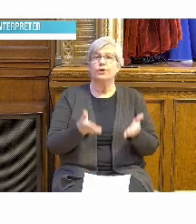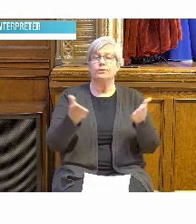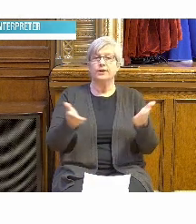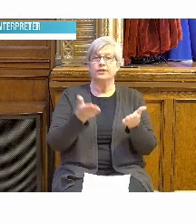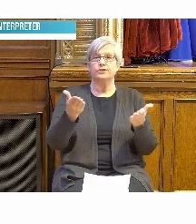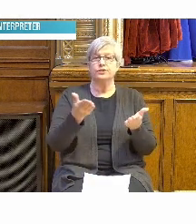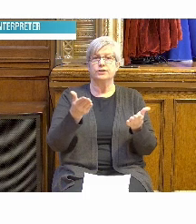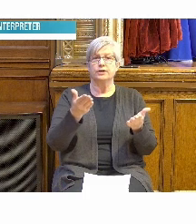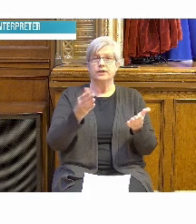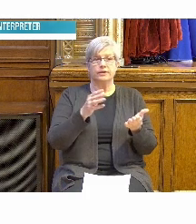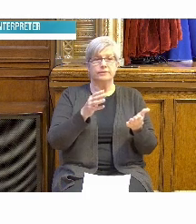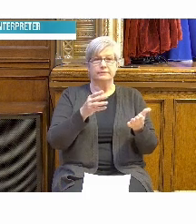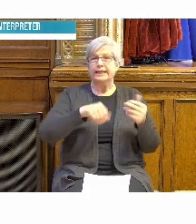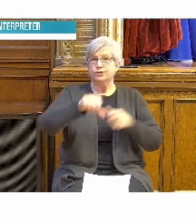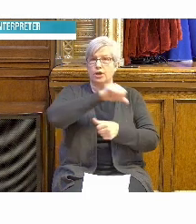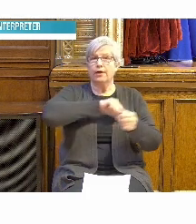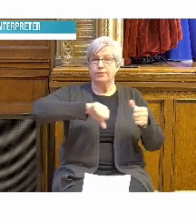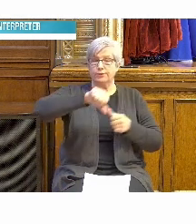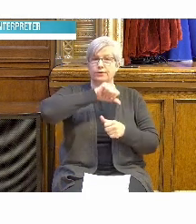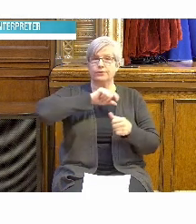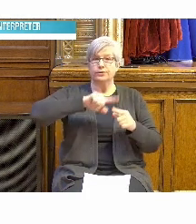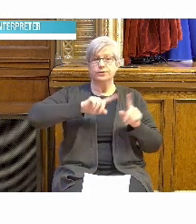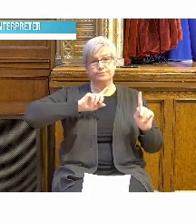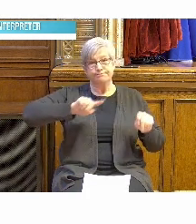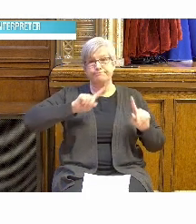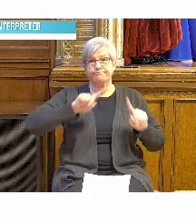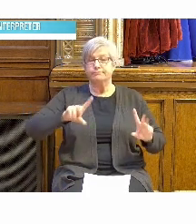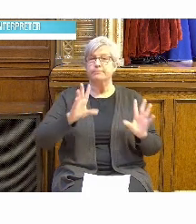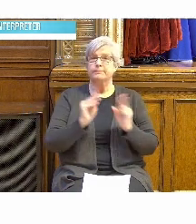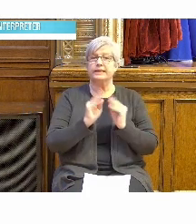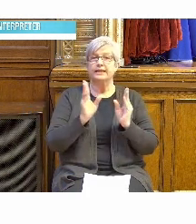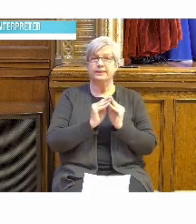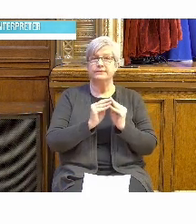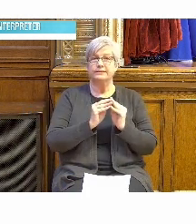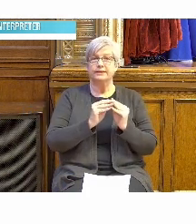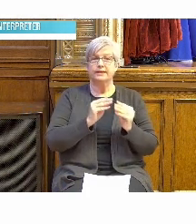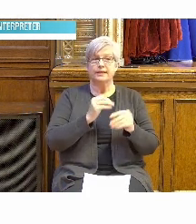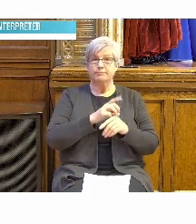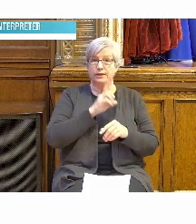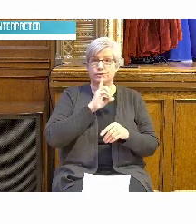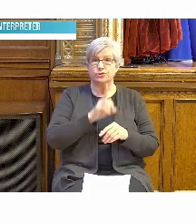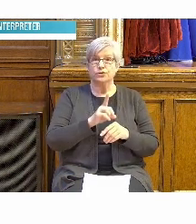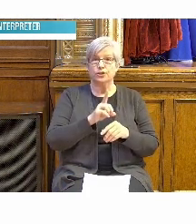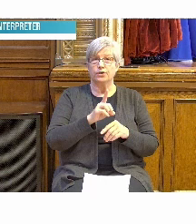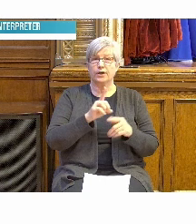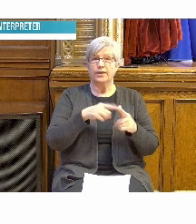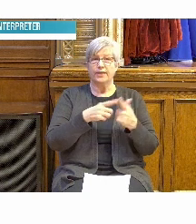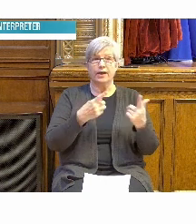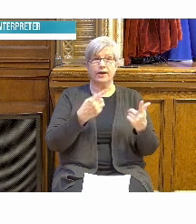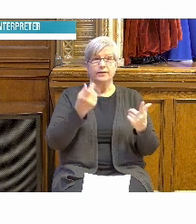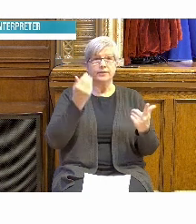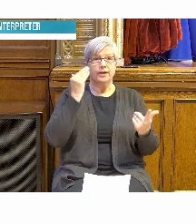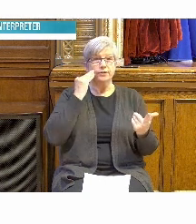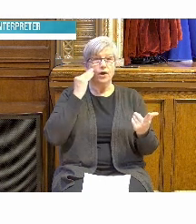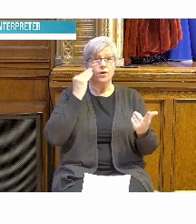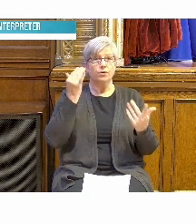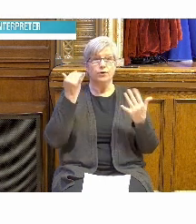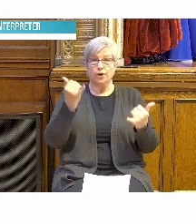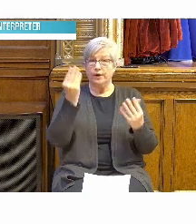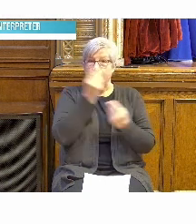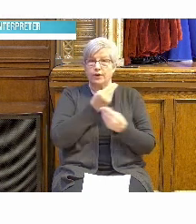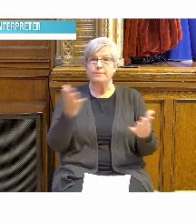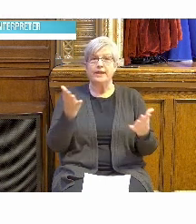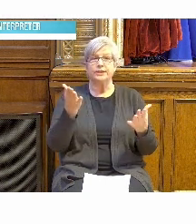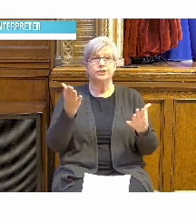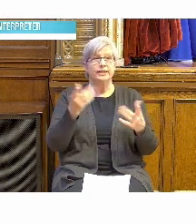fellow commissioners to attend meetings, make sure they're in the loop, by giving them, if